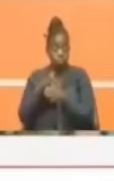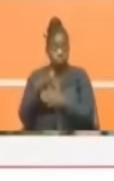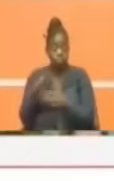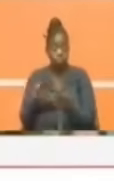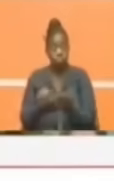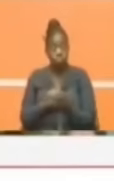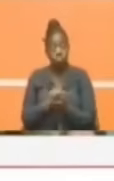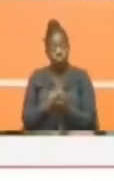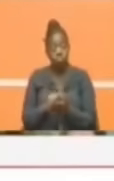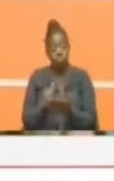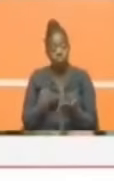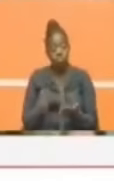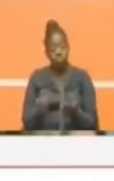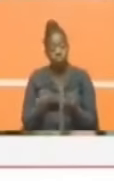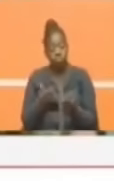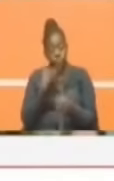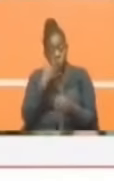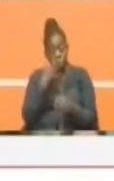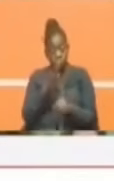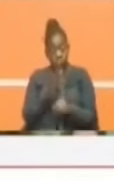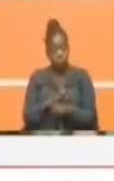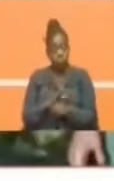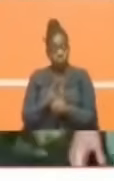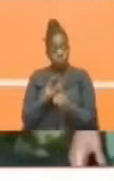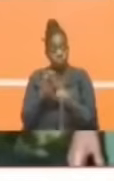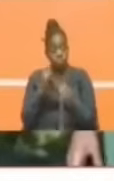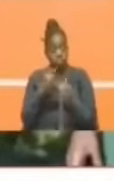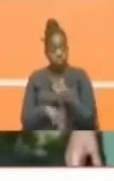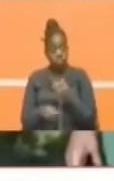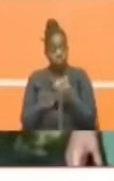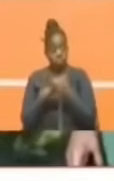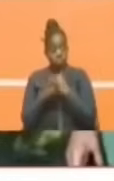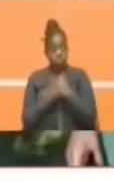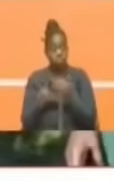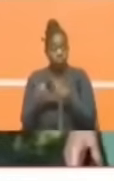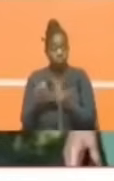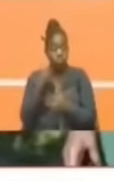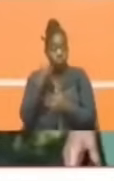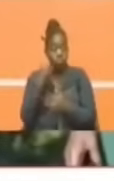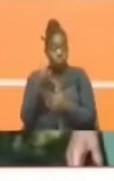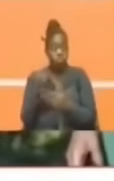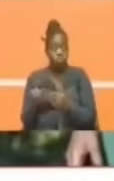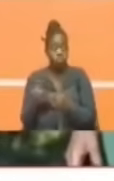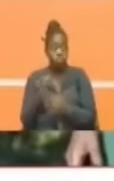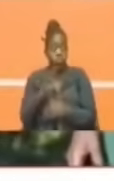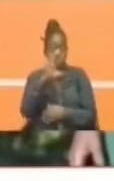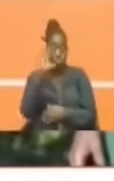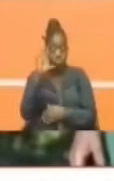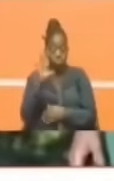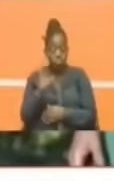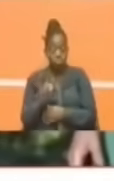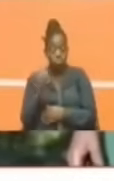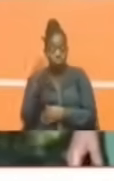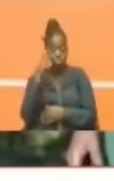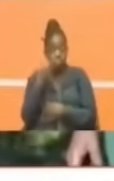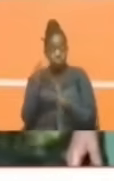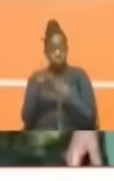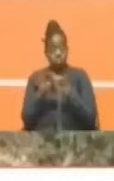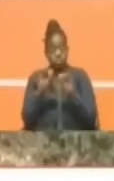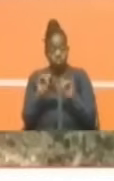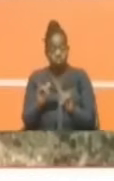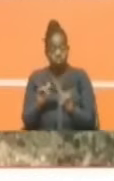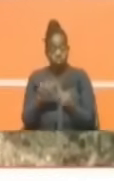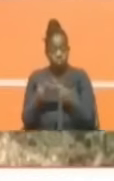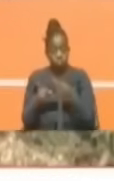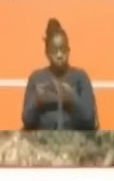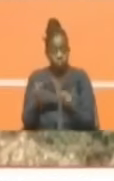obutonde bw'ensi tutuukirize ensi yaffe kye yali. Uganda, it was a part of Africa and it is still a part of